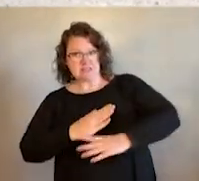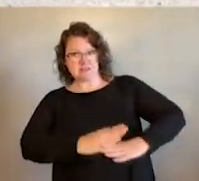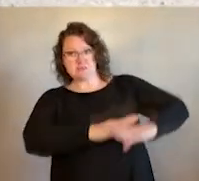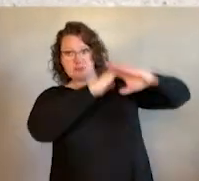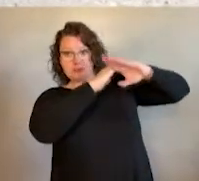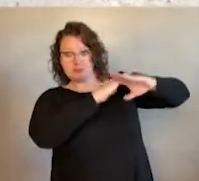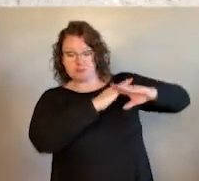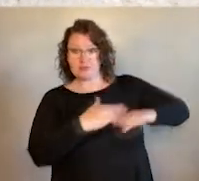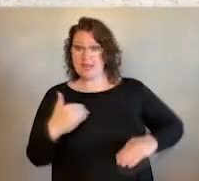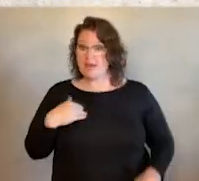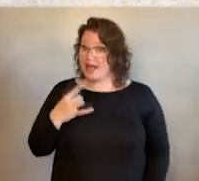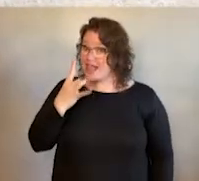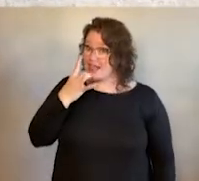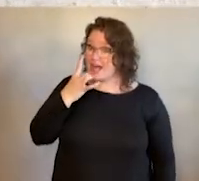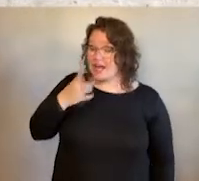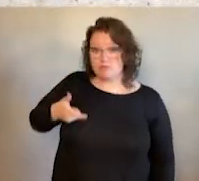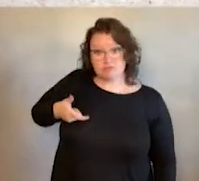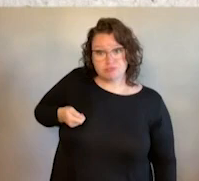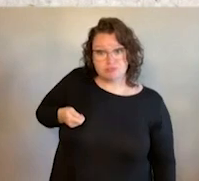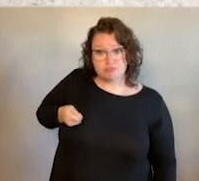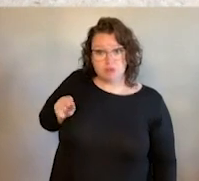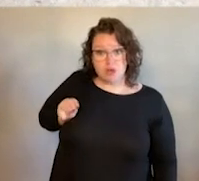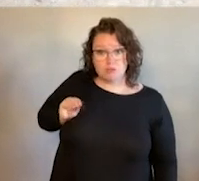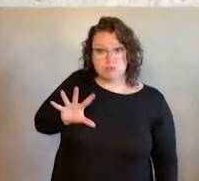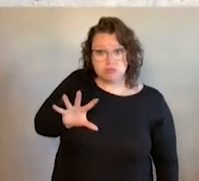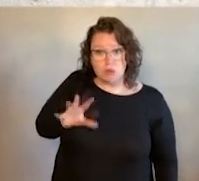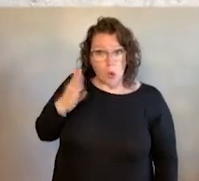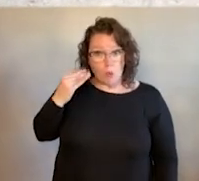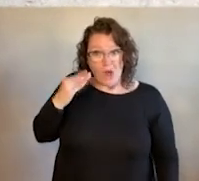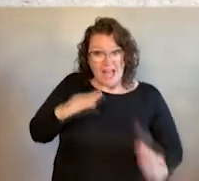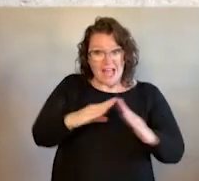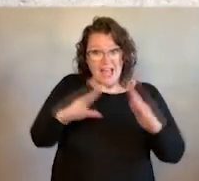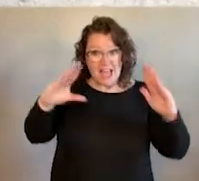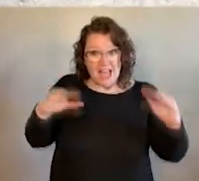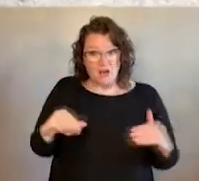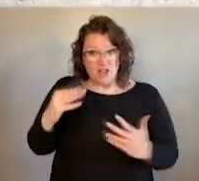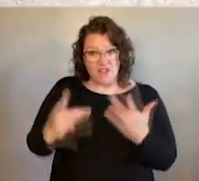my flashlight here because fires can be very dark places.